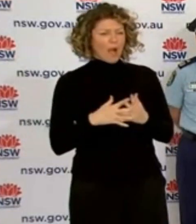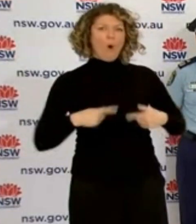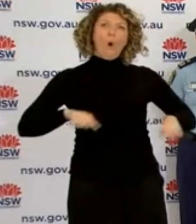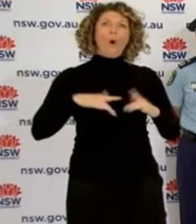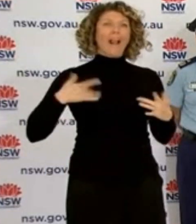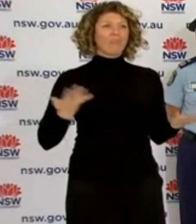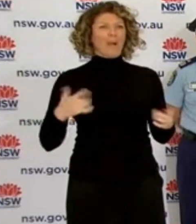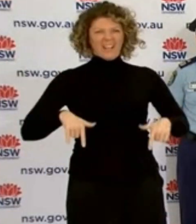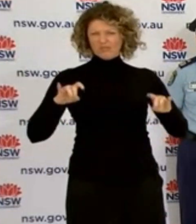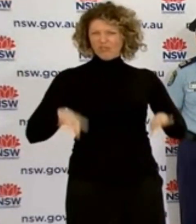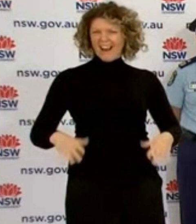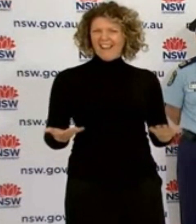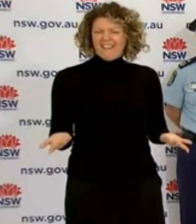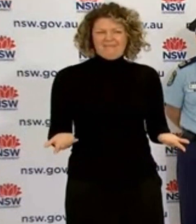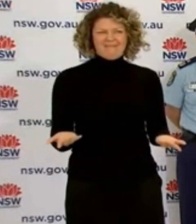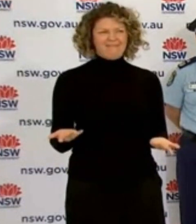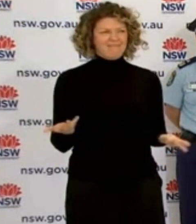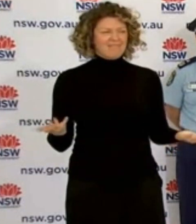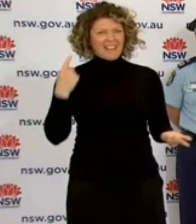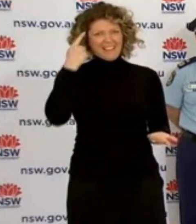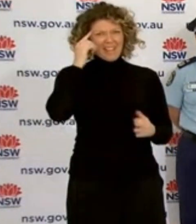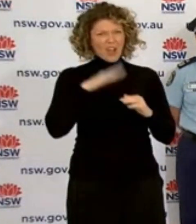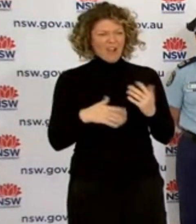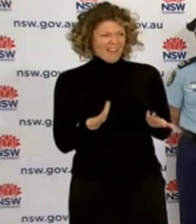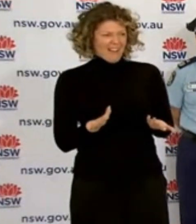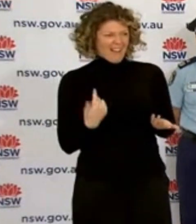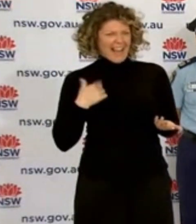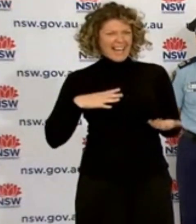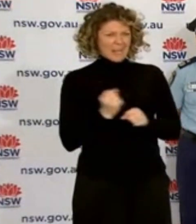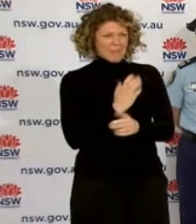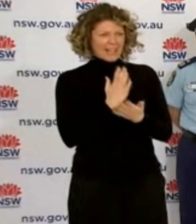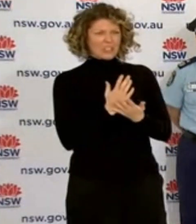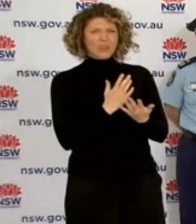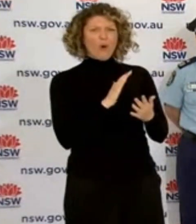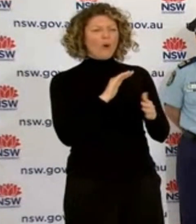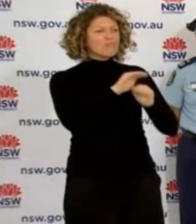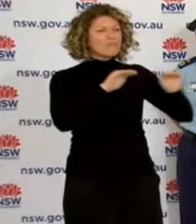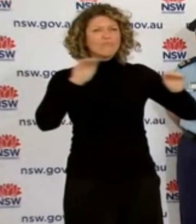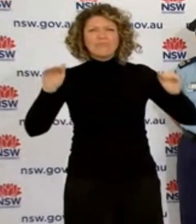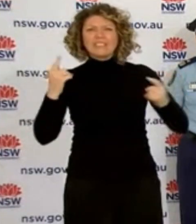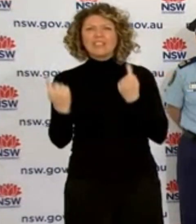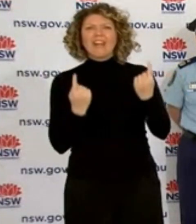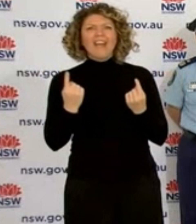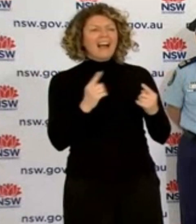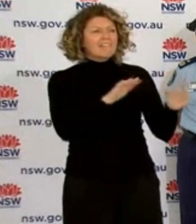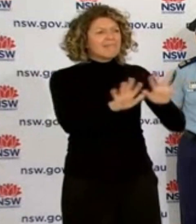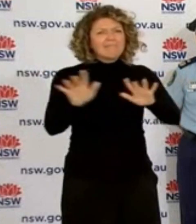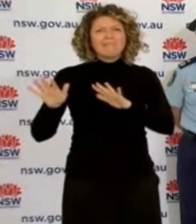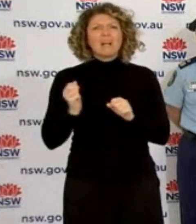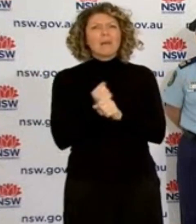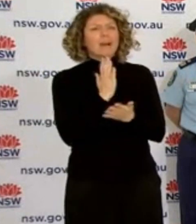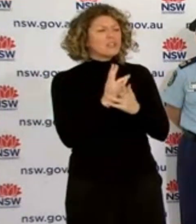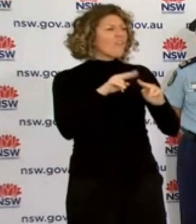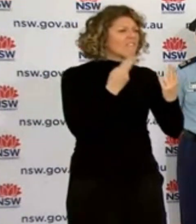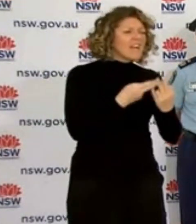time when we have to reach out through our social networks, do all we can with our loved ones